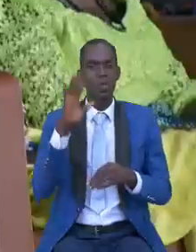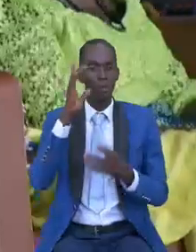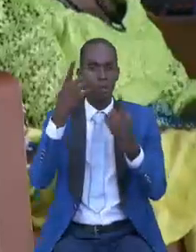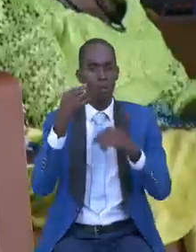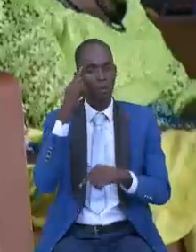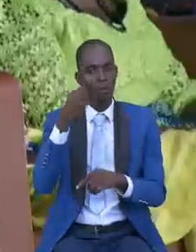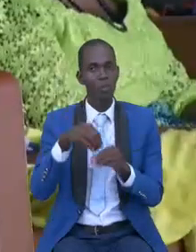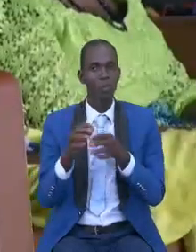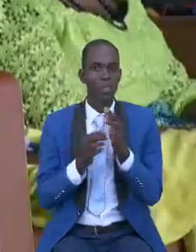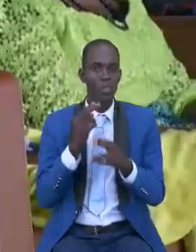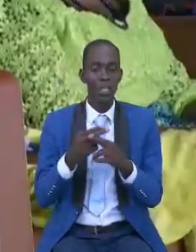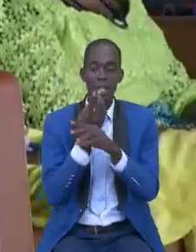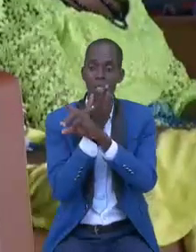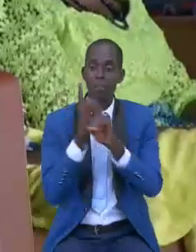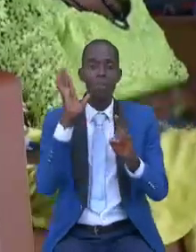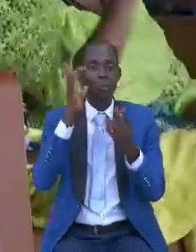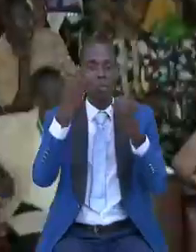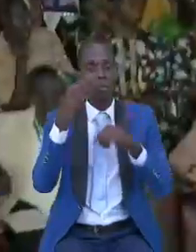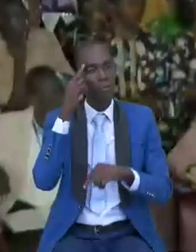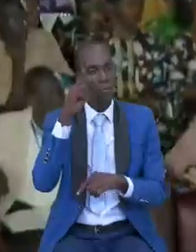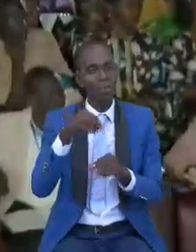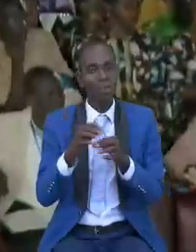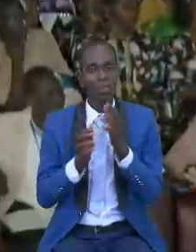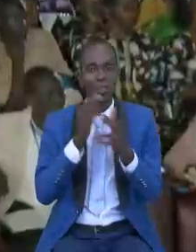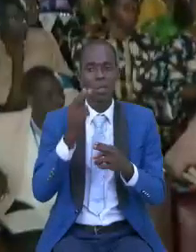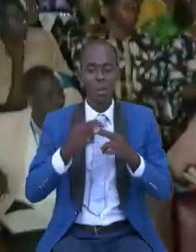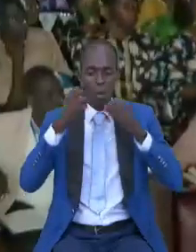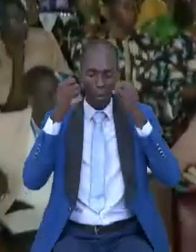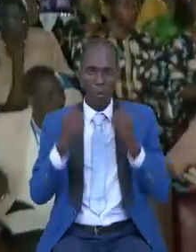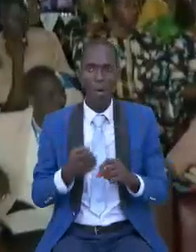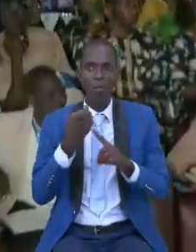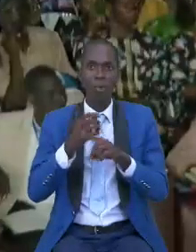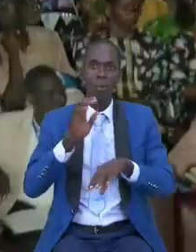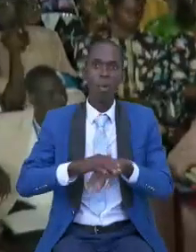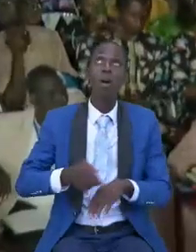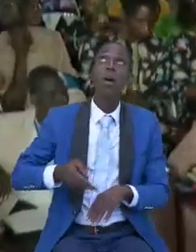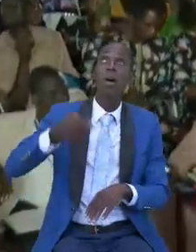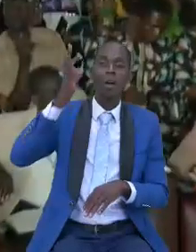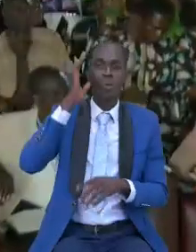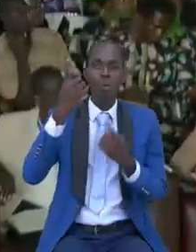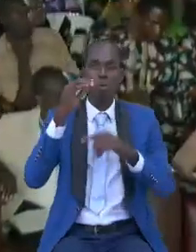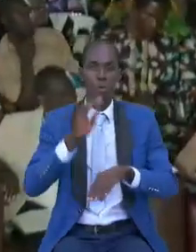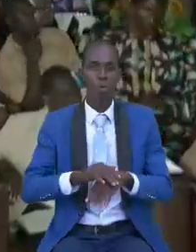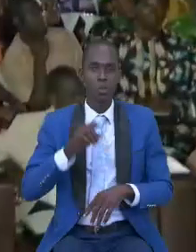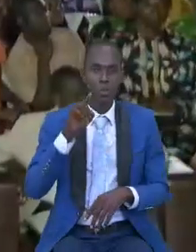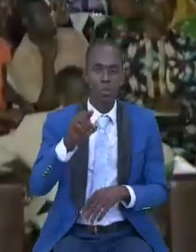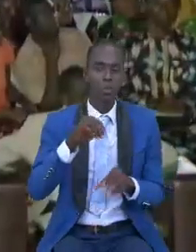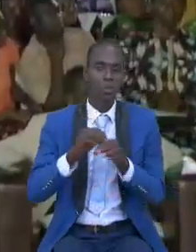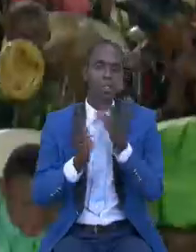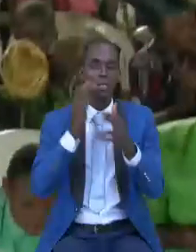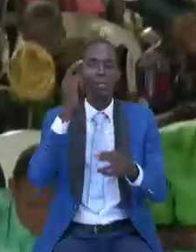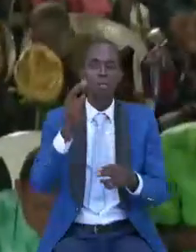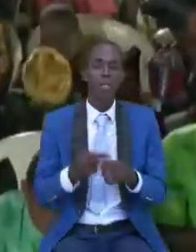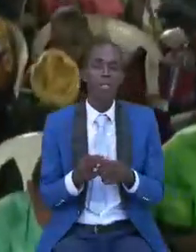Yes. Deliverance will come. Power from on high will come upon you in